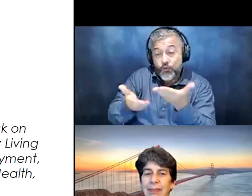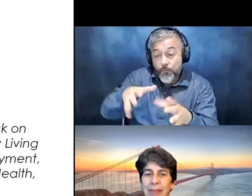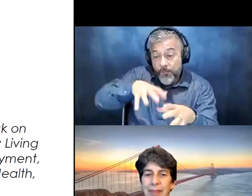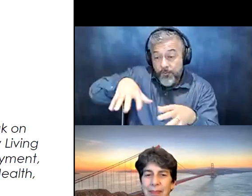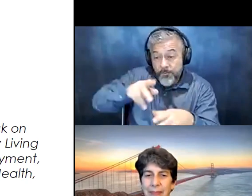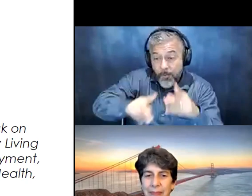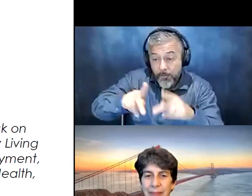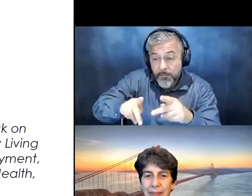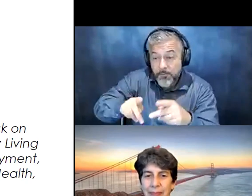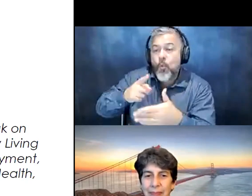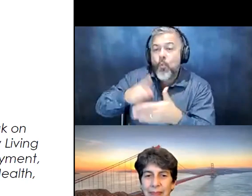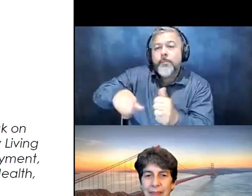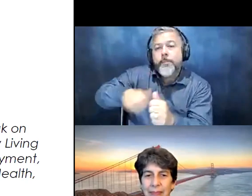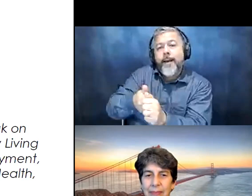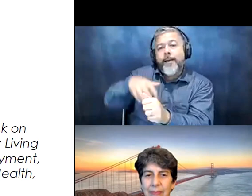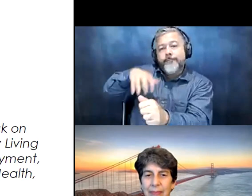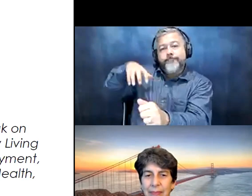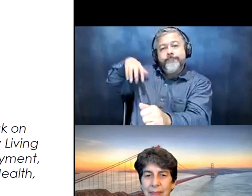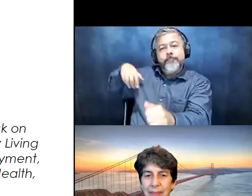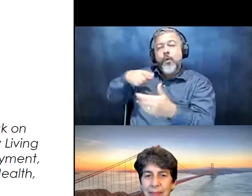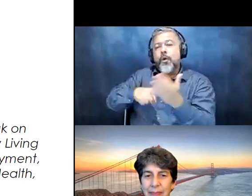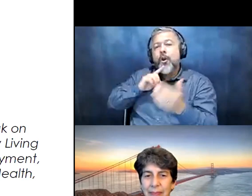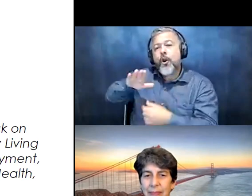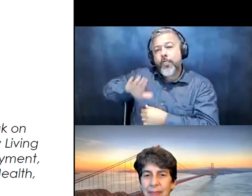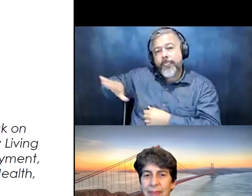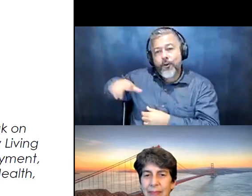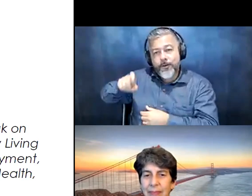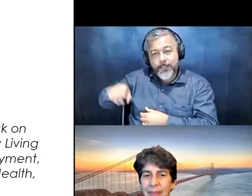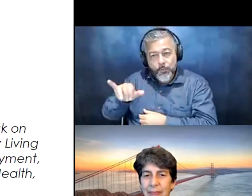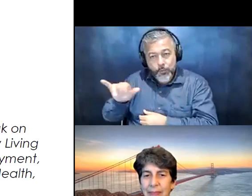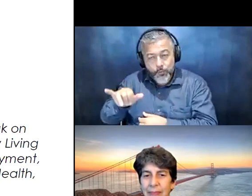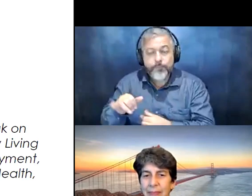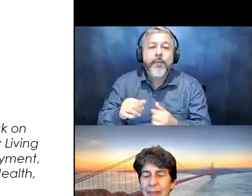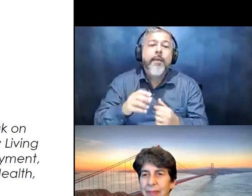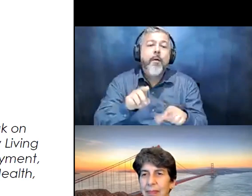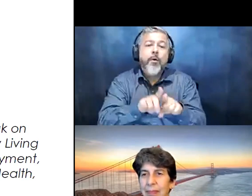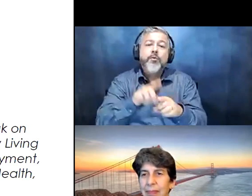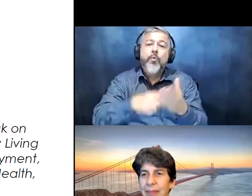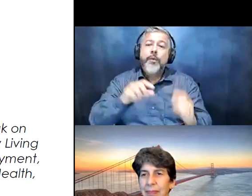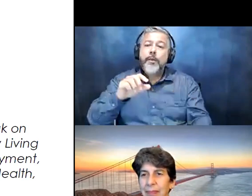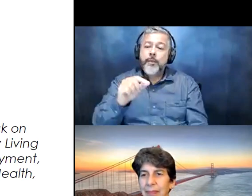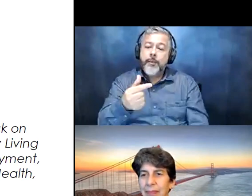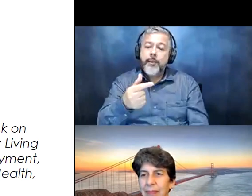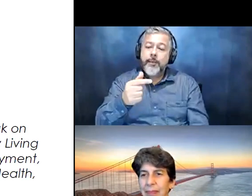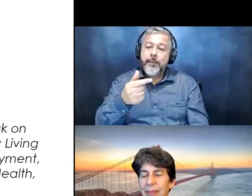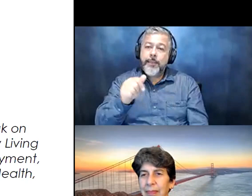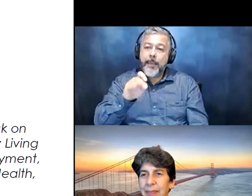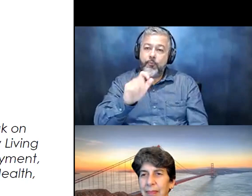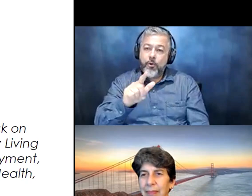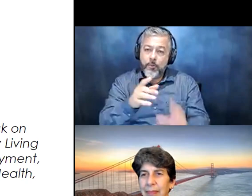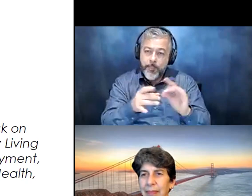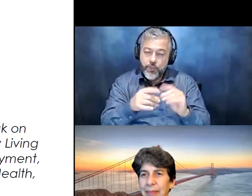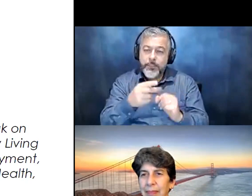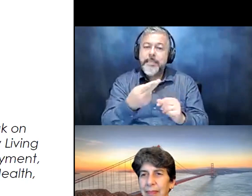what are their needs and, you know, and all that. Lastly, to follow up on what Gabriel was saying, he was mentioning